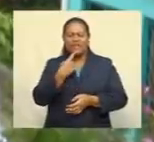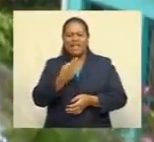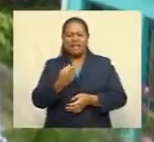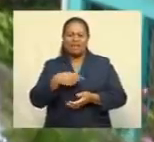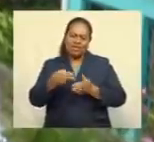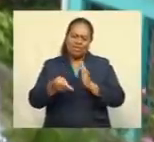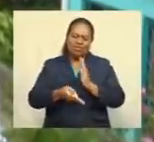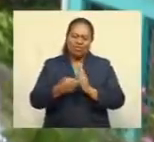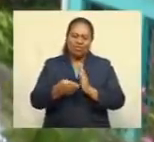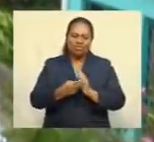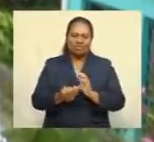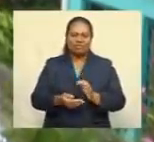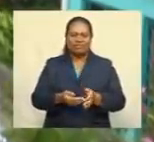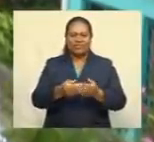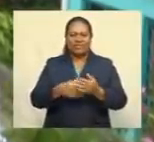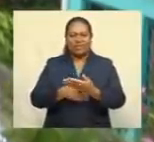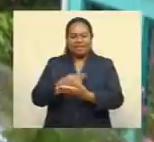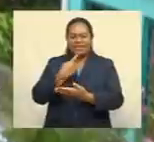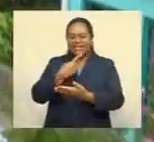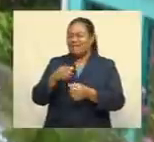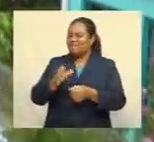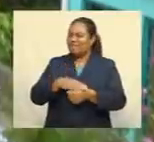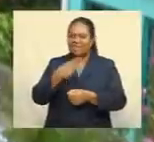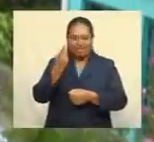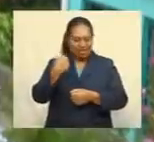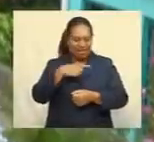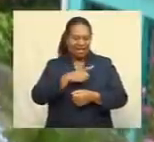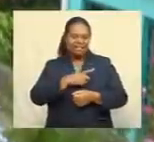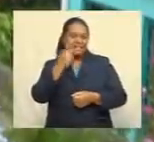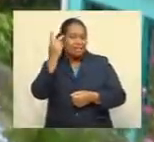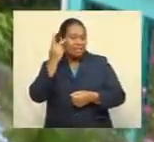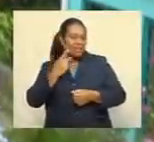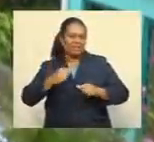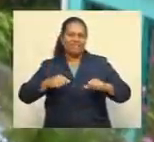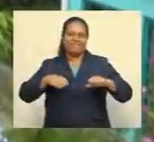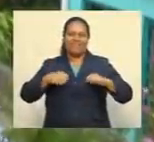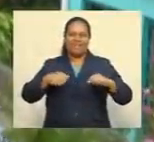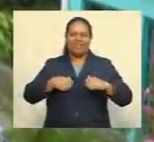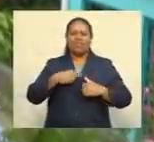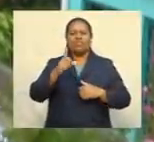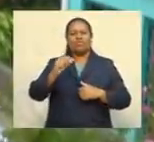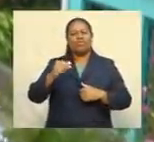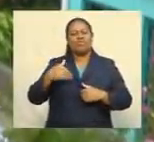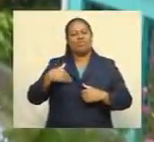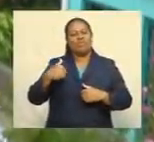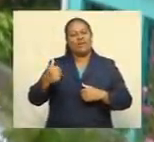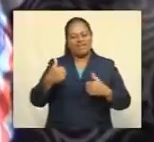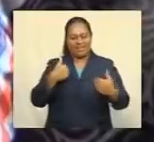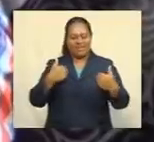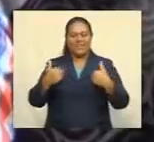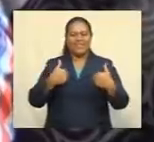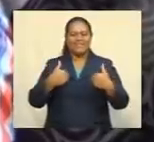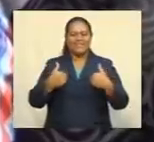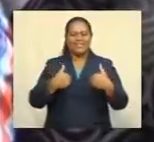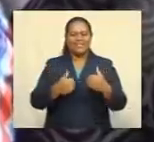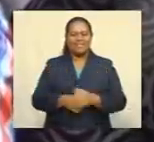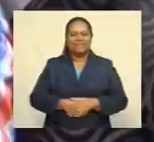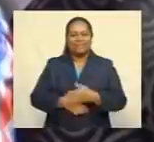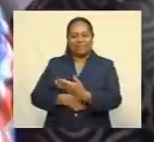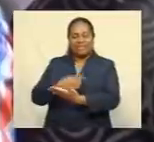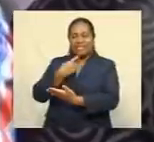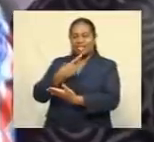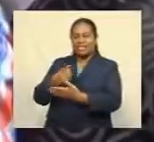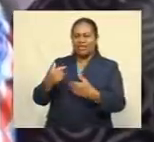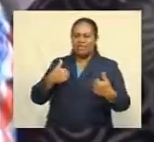made us, the parents, very proud as he is doing so well in university. Criticism from his peers